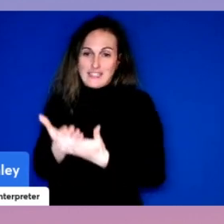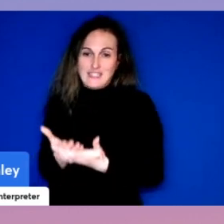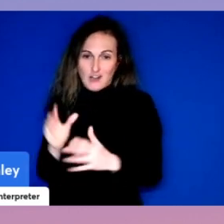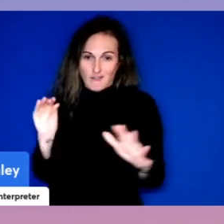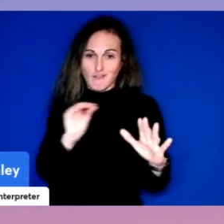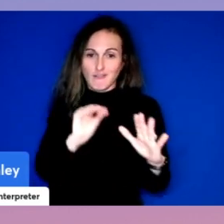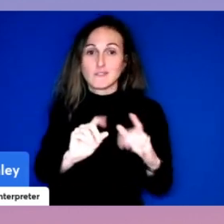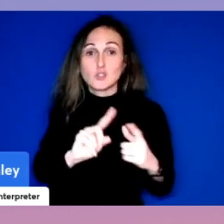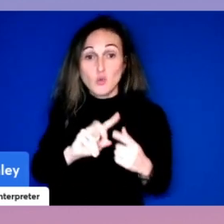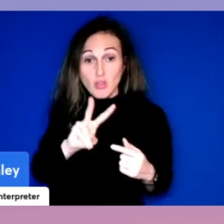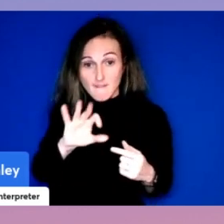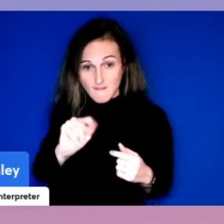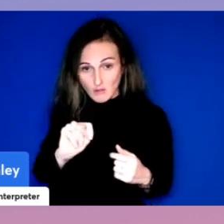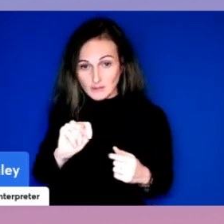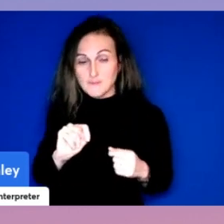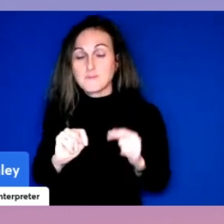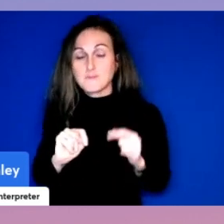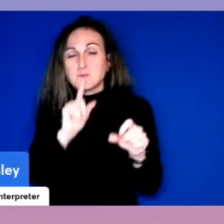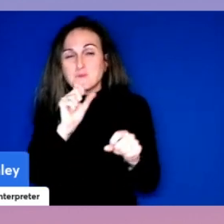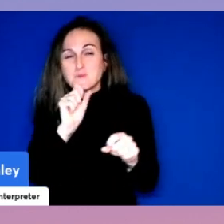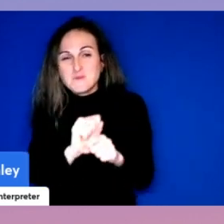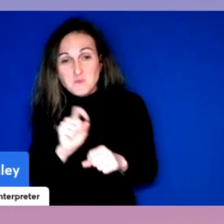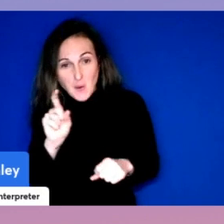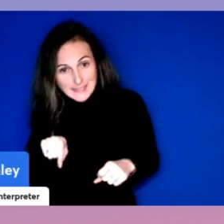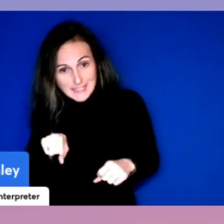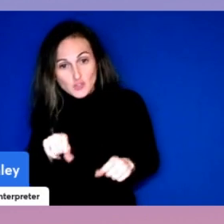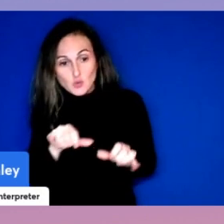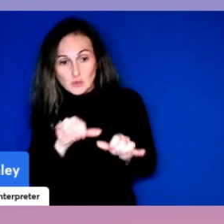Vault. So we actually need to